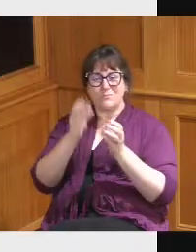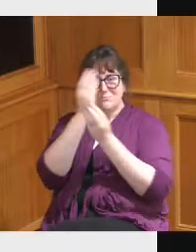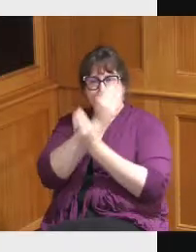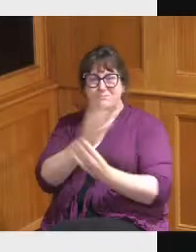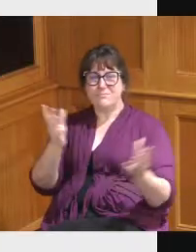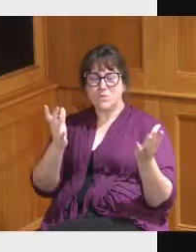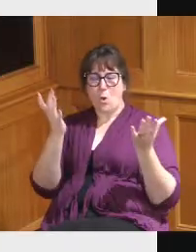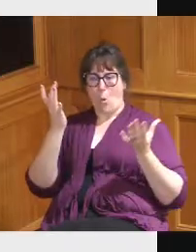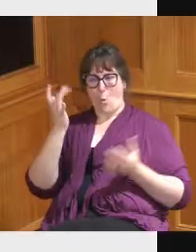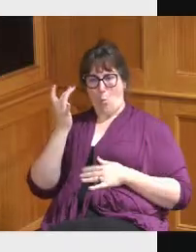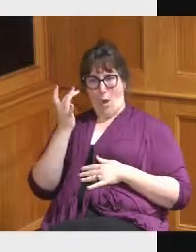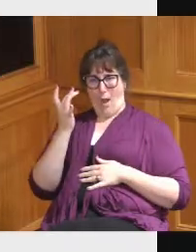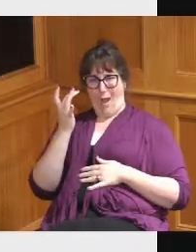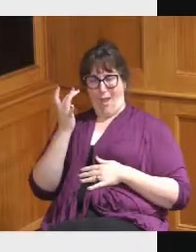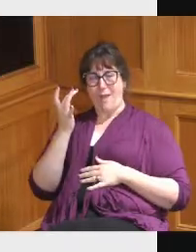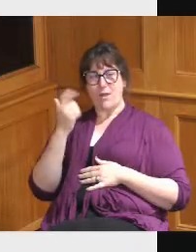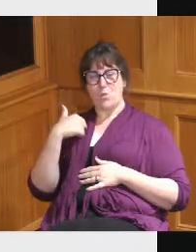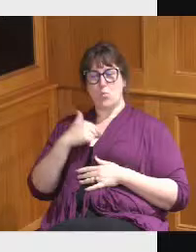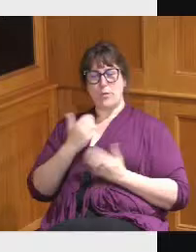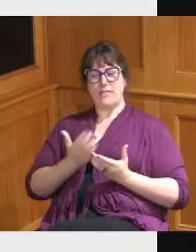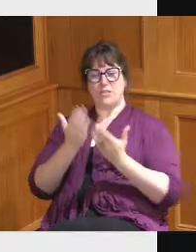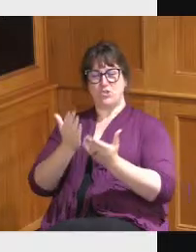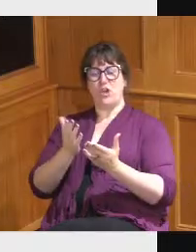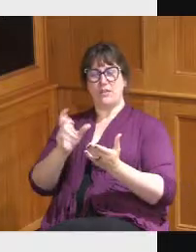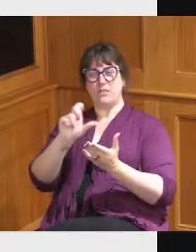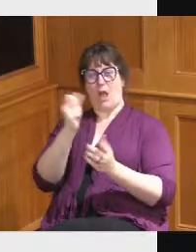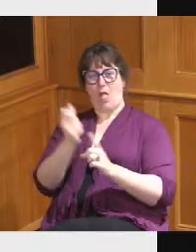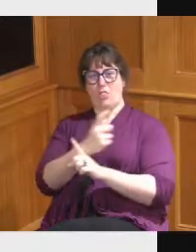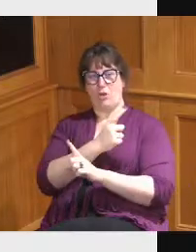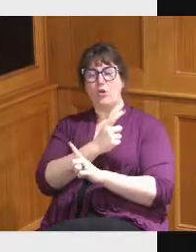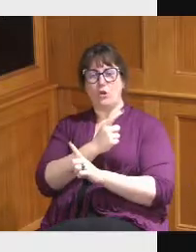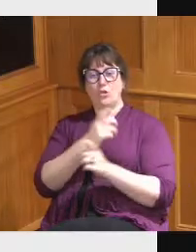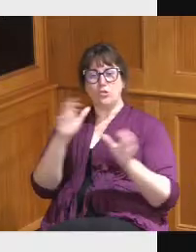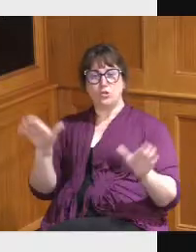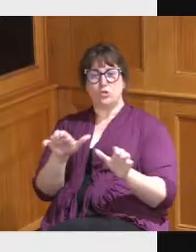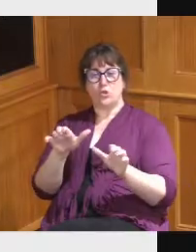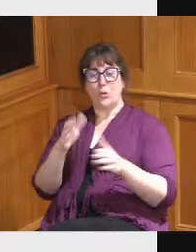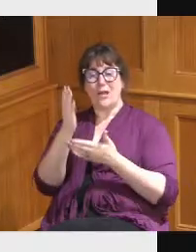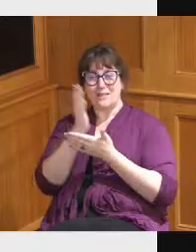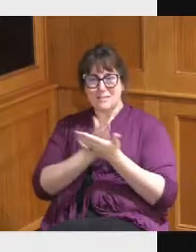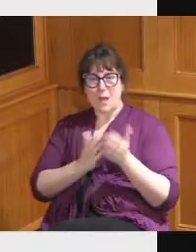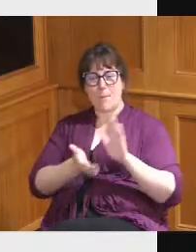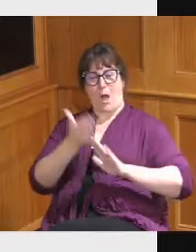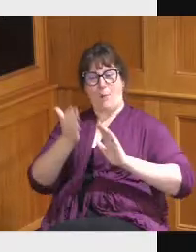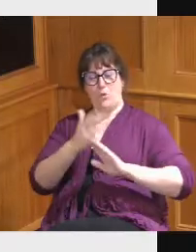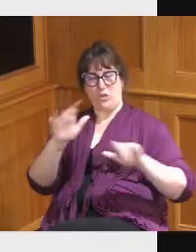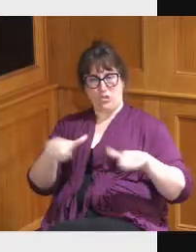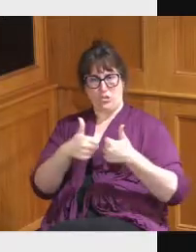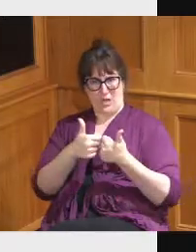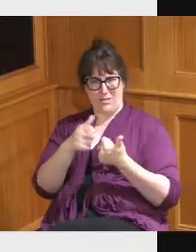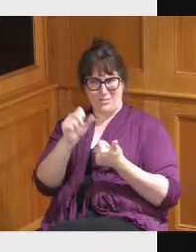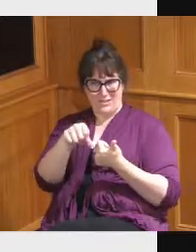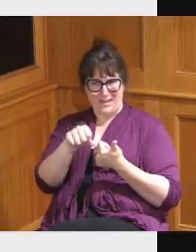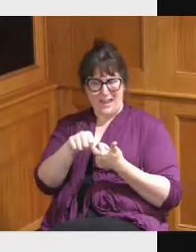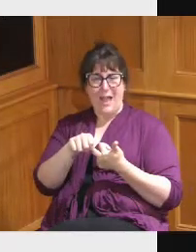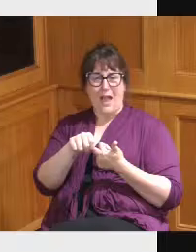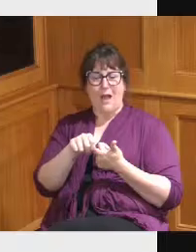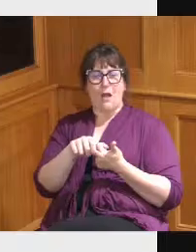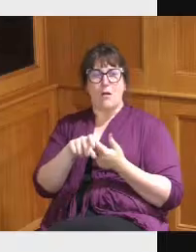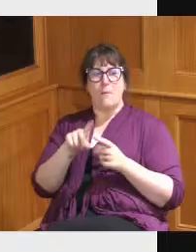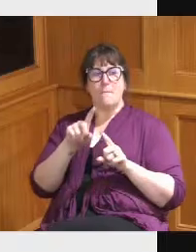know why we are suggesting these alternatives. Some of these are operational challenges with what was